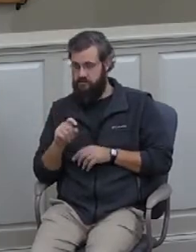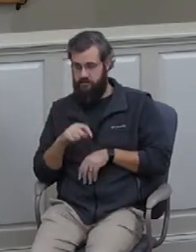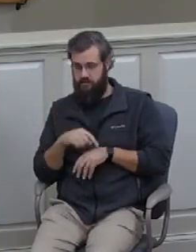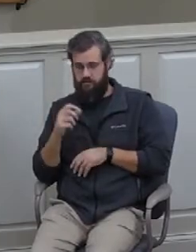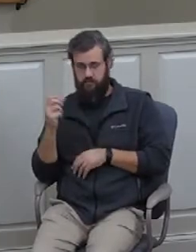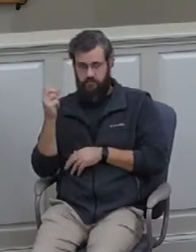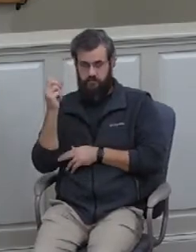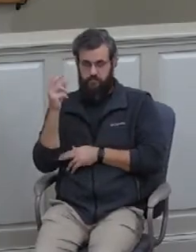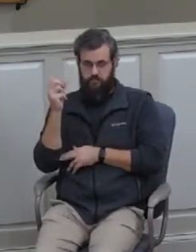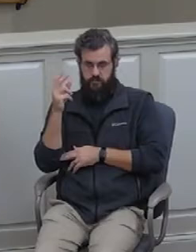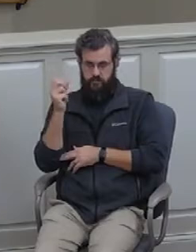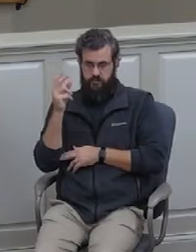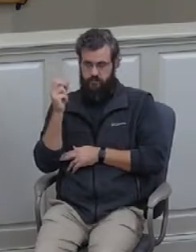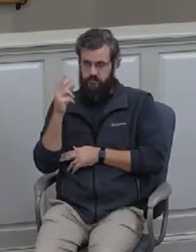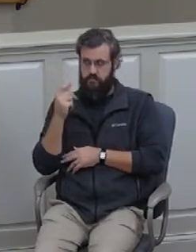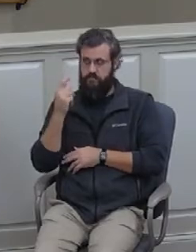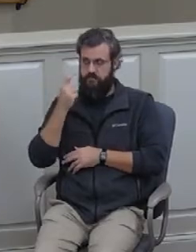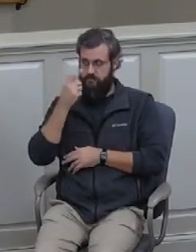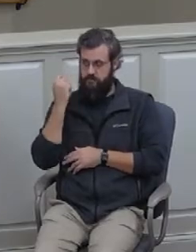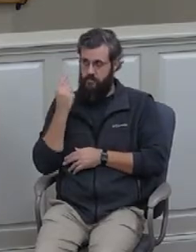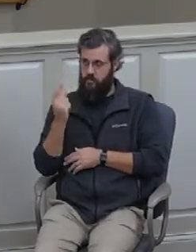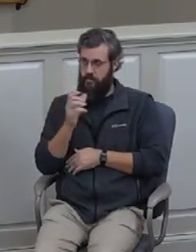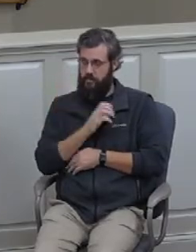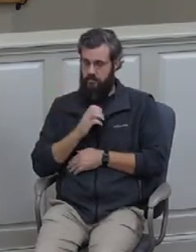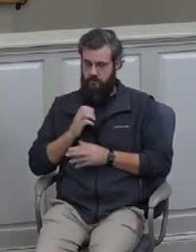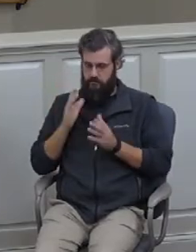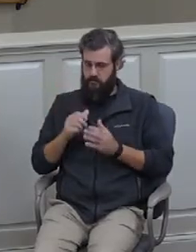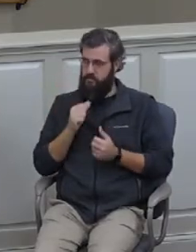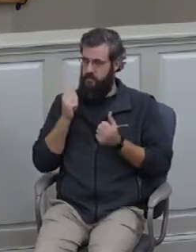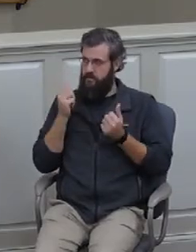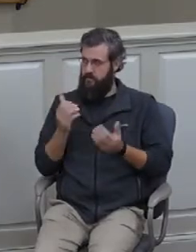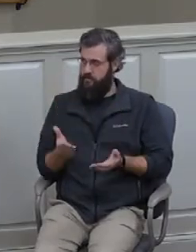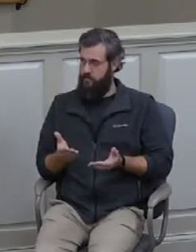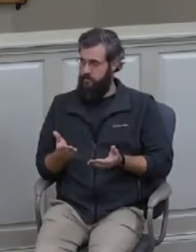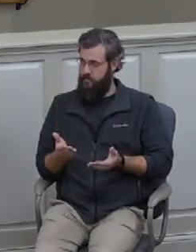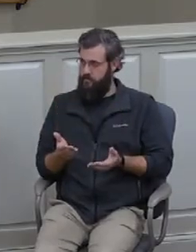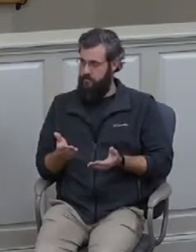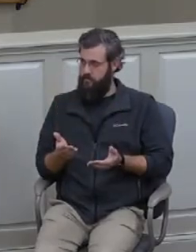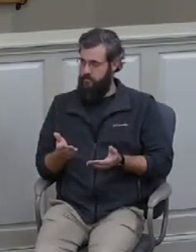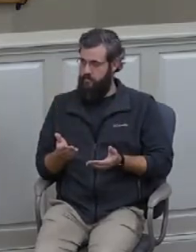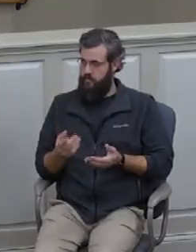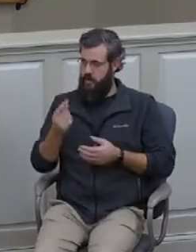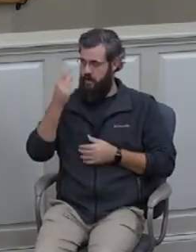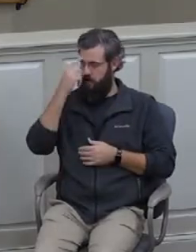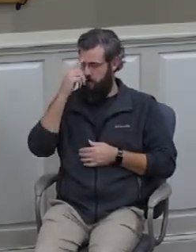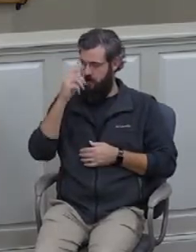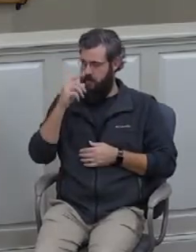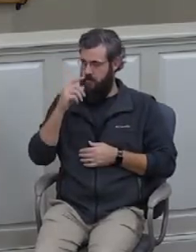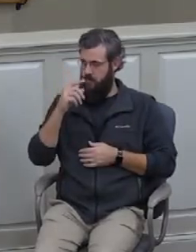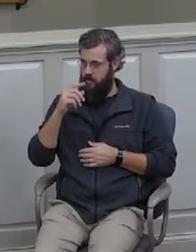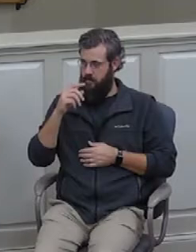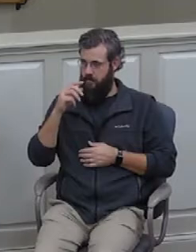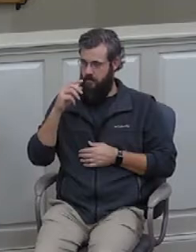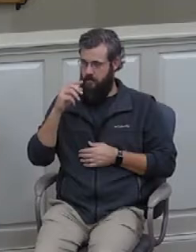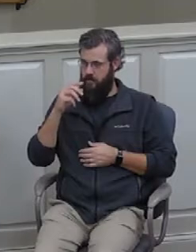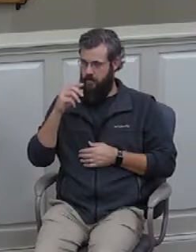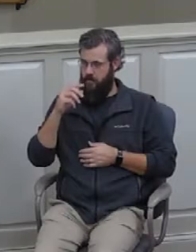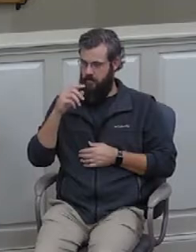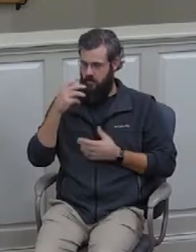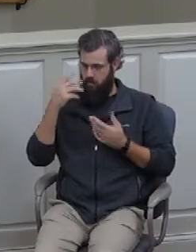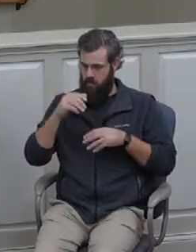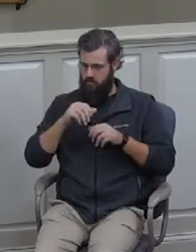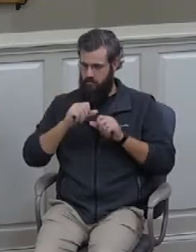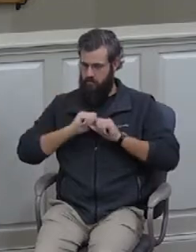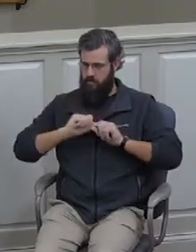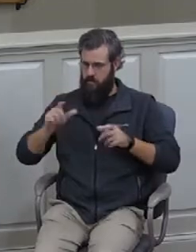but due to the fact that one commissioner could not be present, I thought Mr. Scott had replied that we were going to put it on the agenda